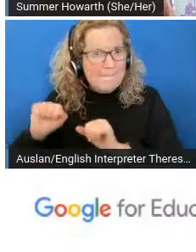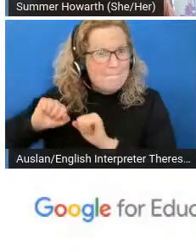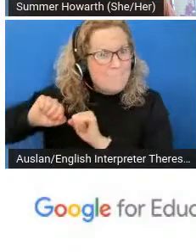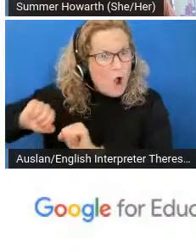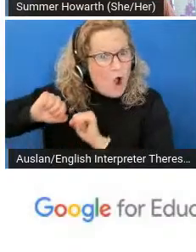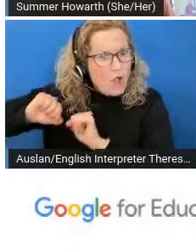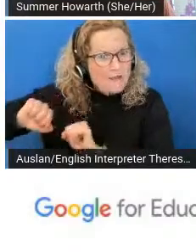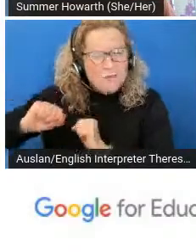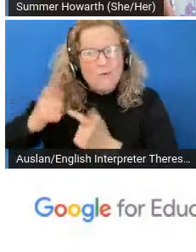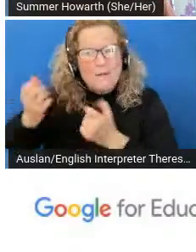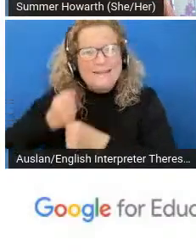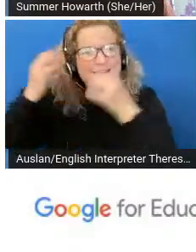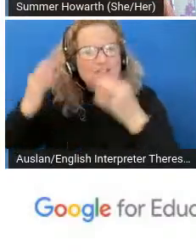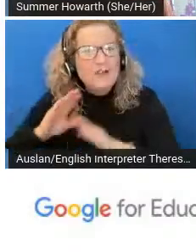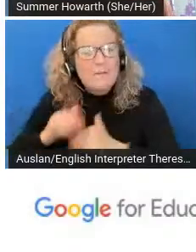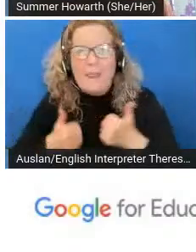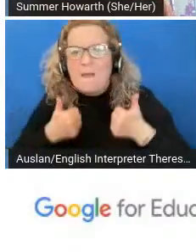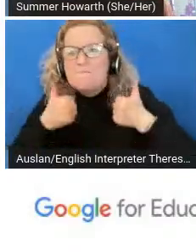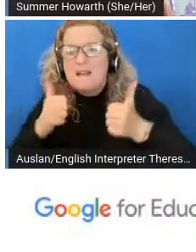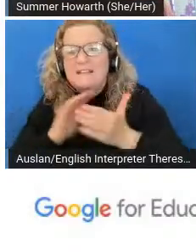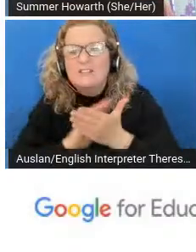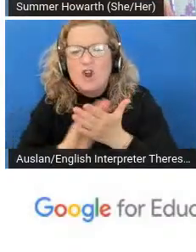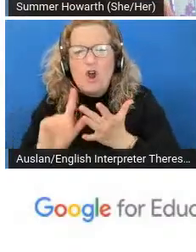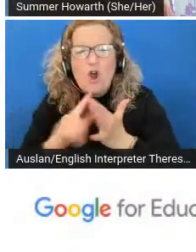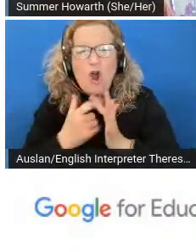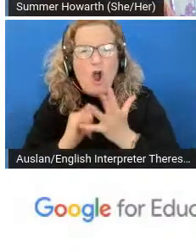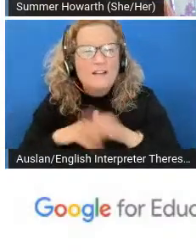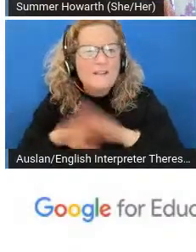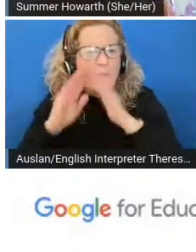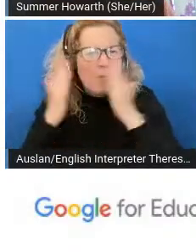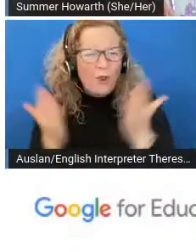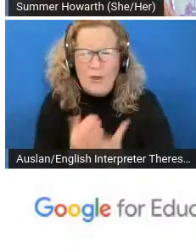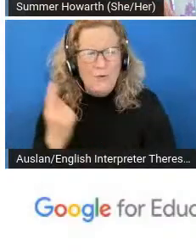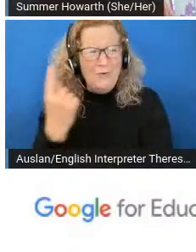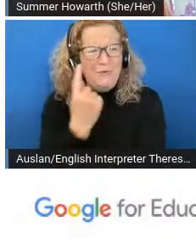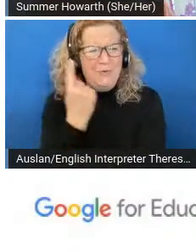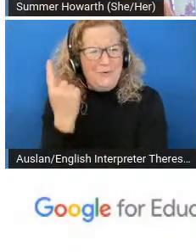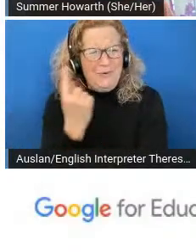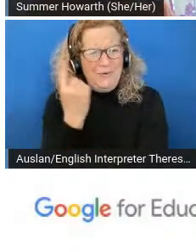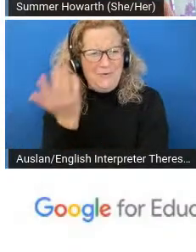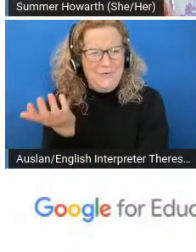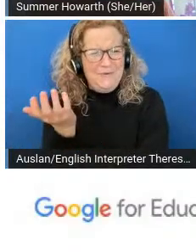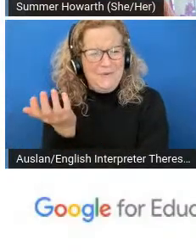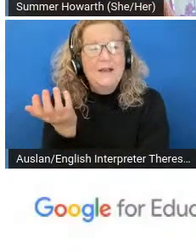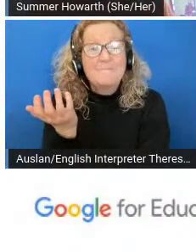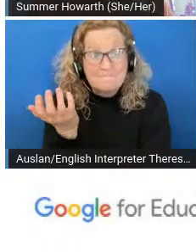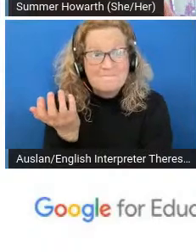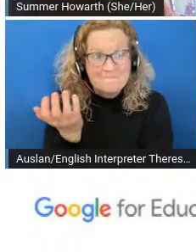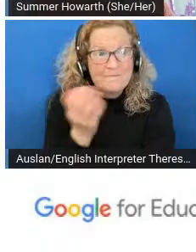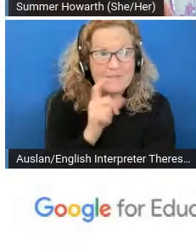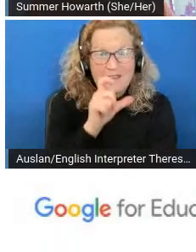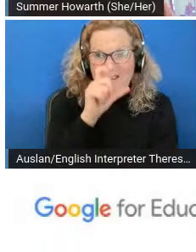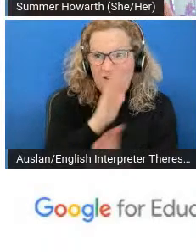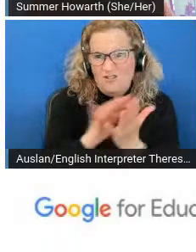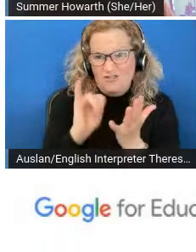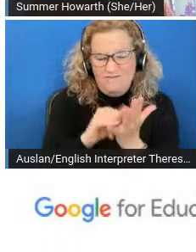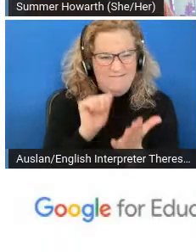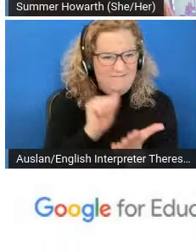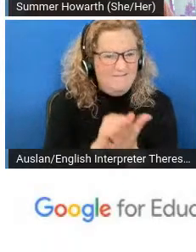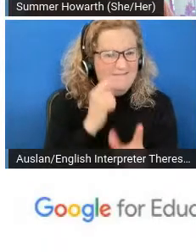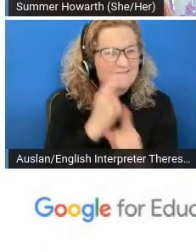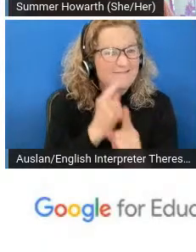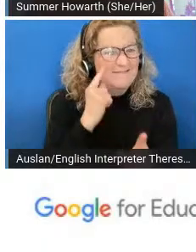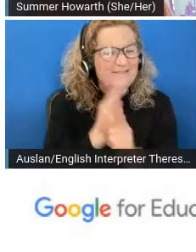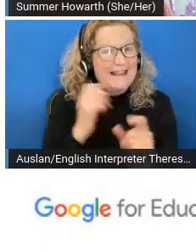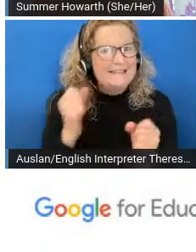well once we've done that deep dive into inquiry. This is very 100%. And it is just a really, really